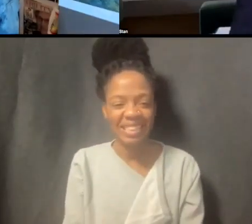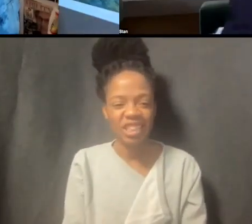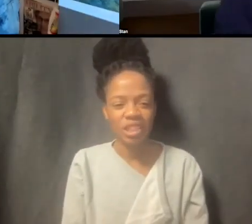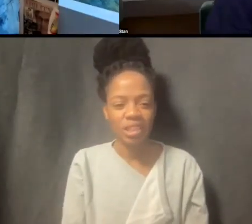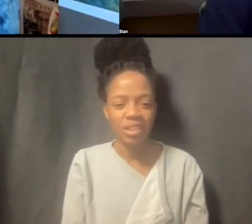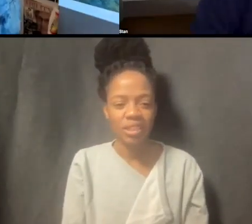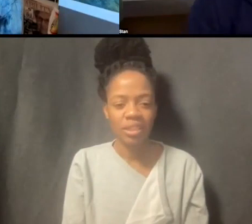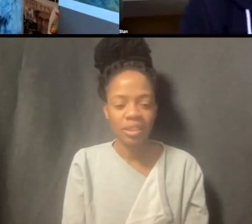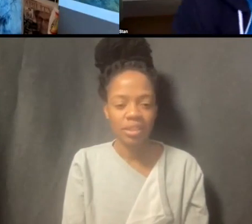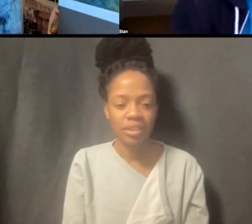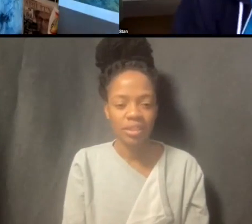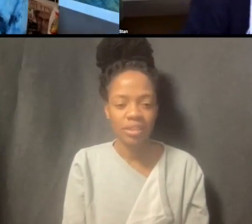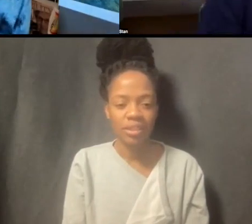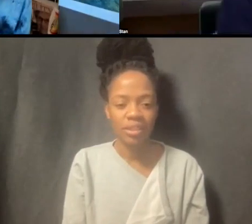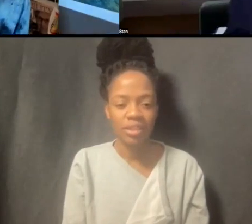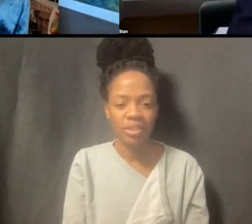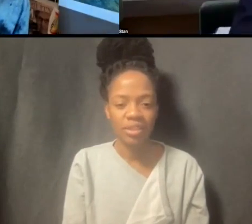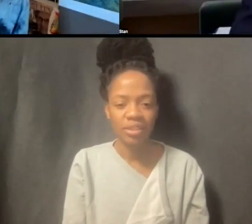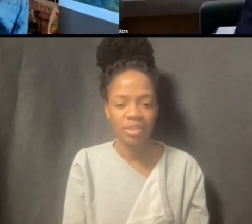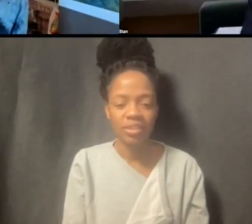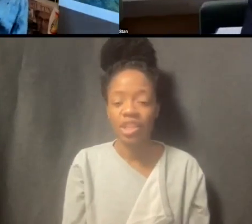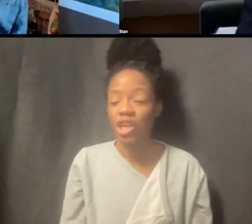I can't say. It's all online. Well,